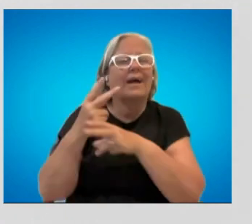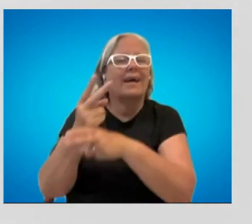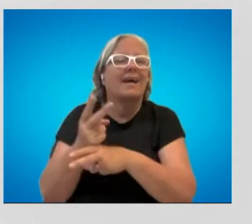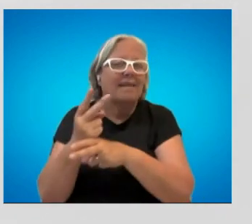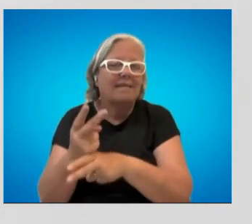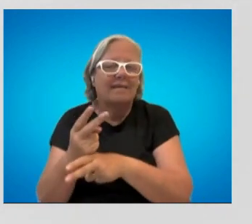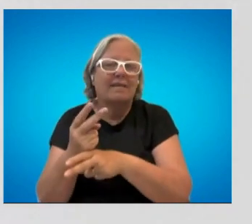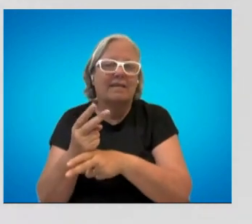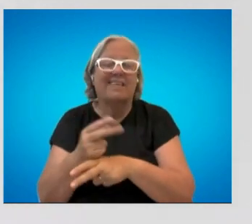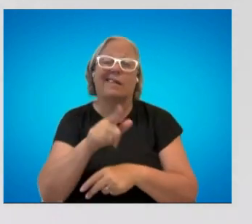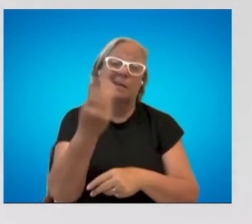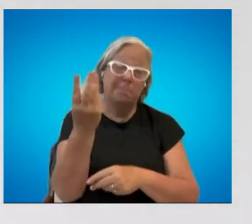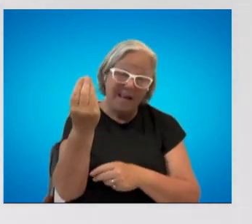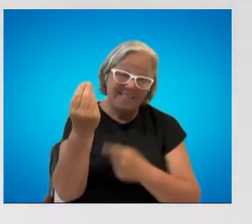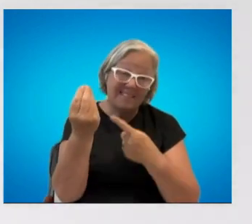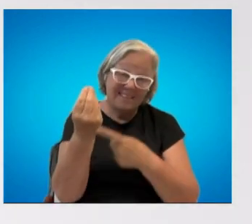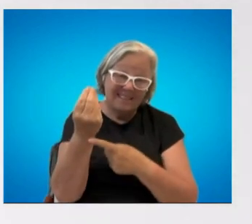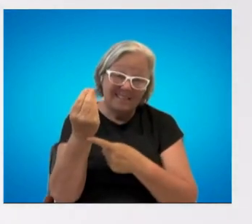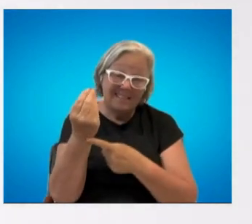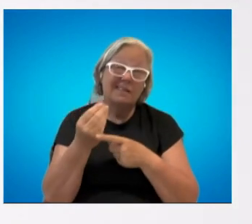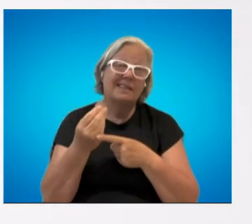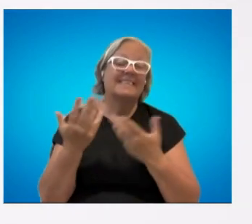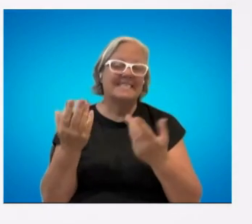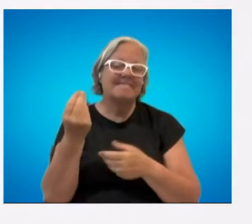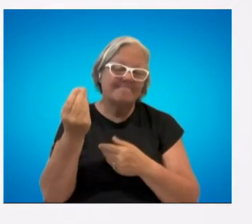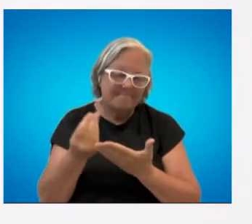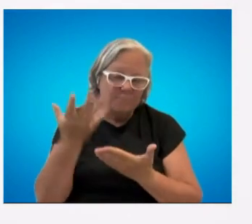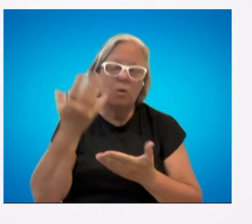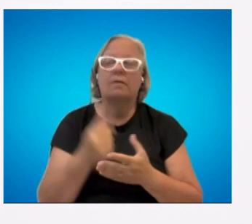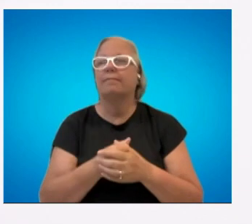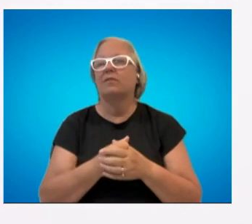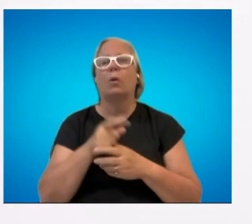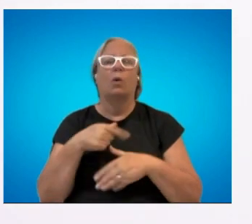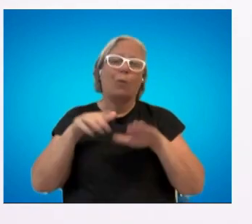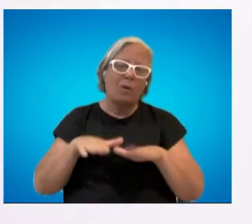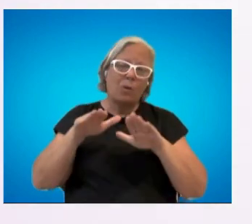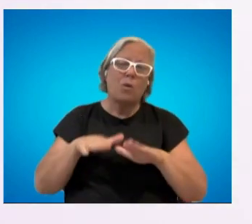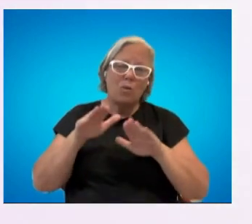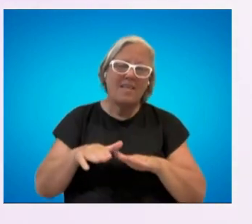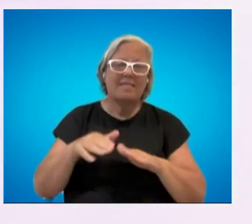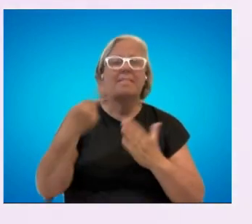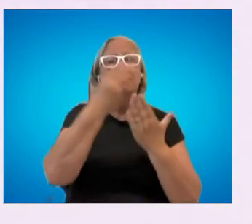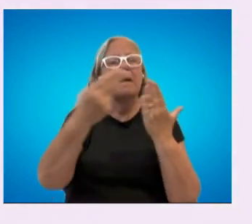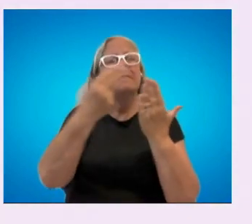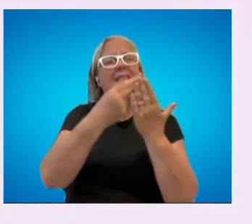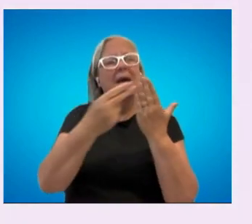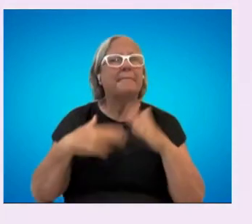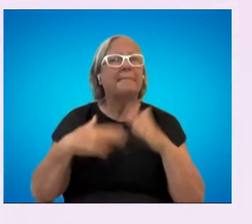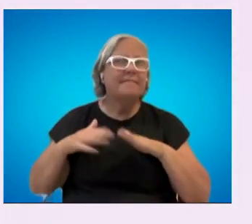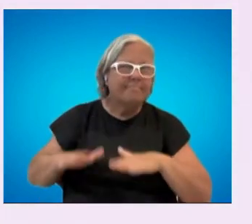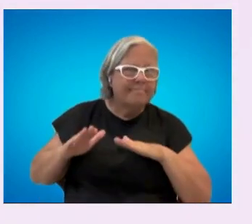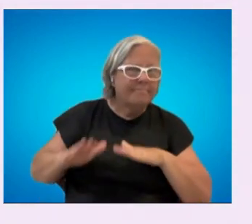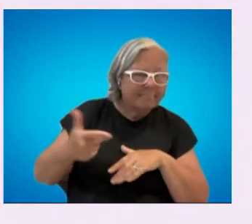lists, unavailability of required services as main reasons. So long waiting lists are the main